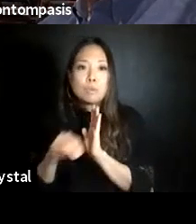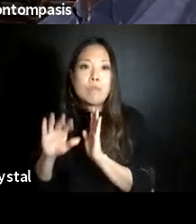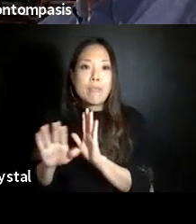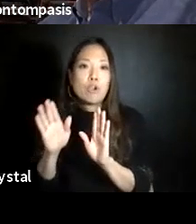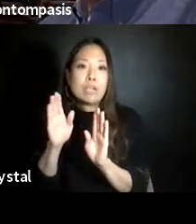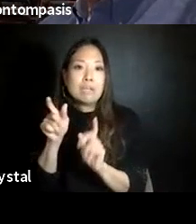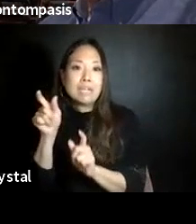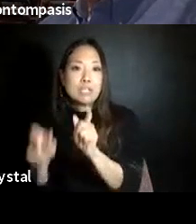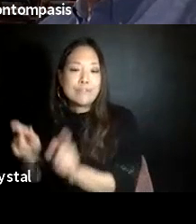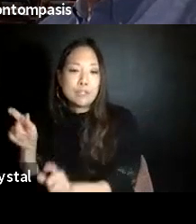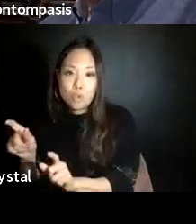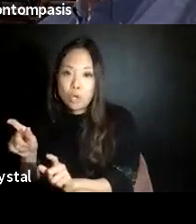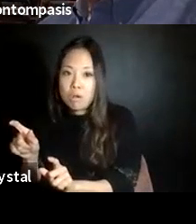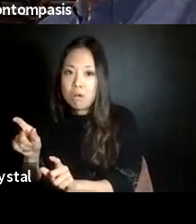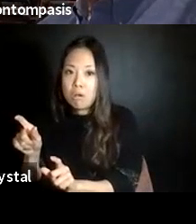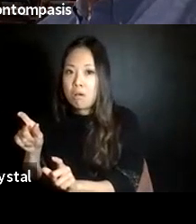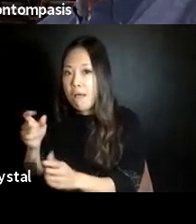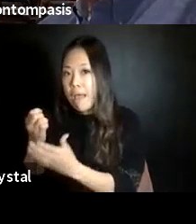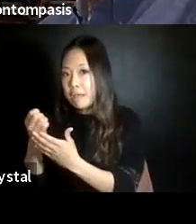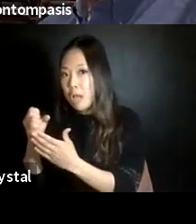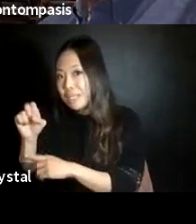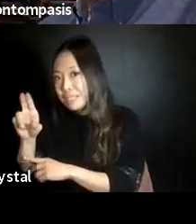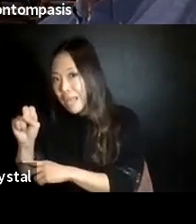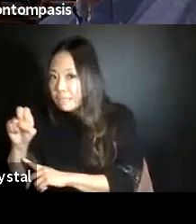of the challenges we've heard around